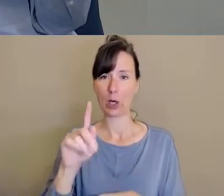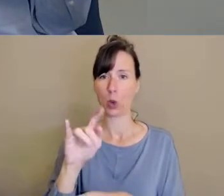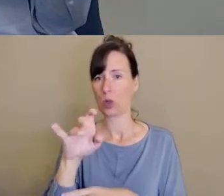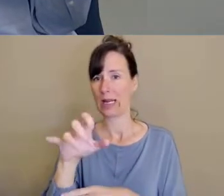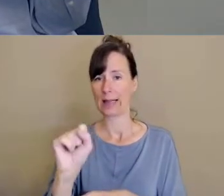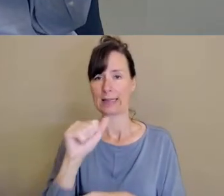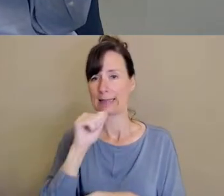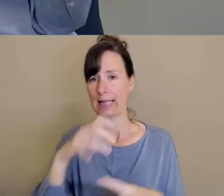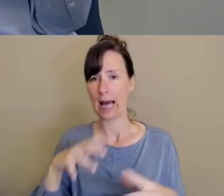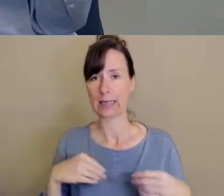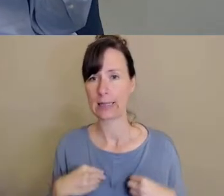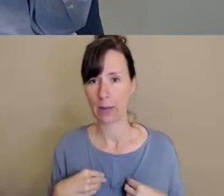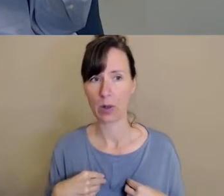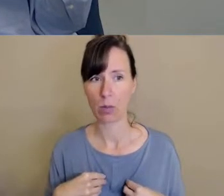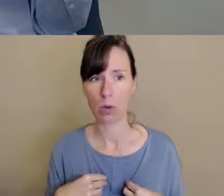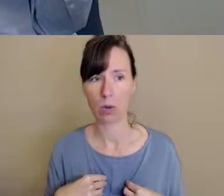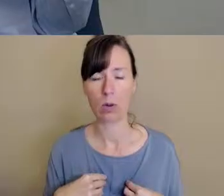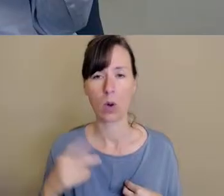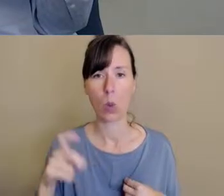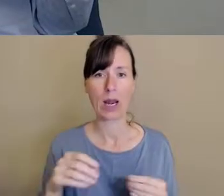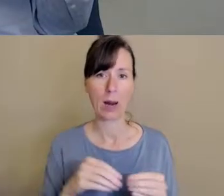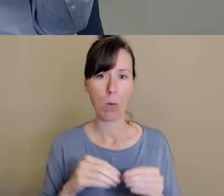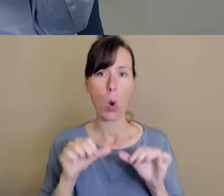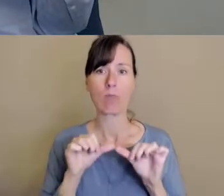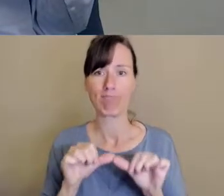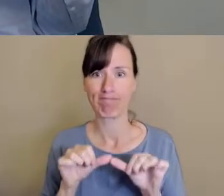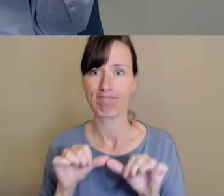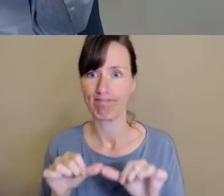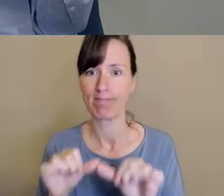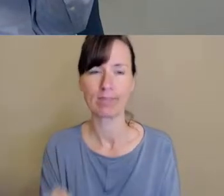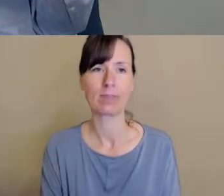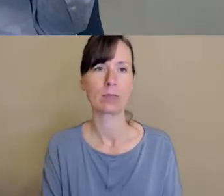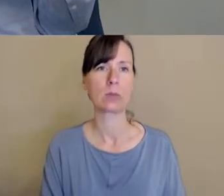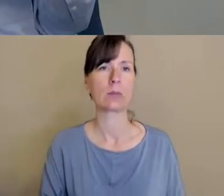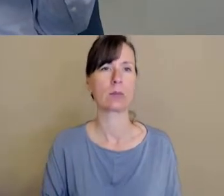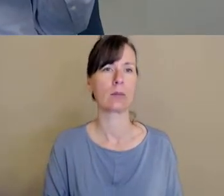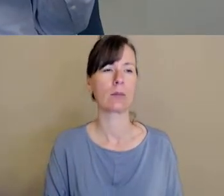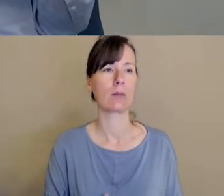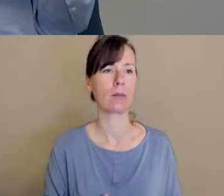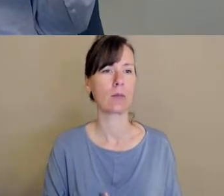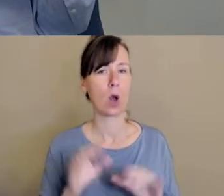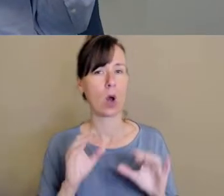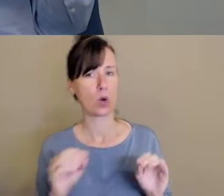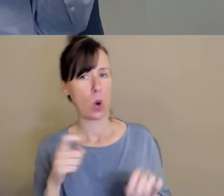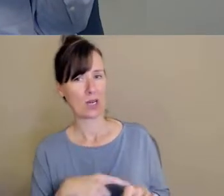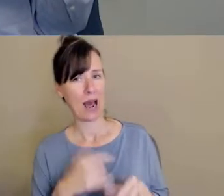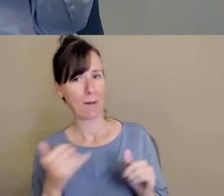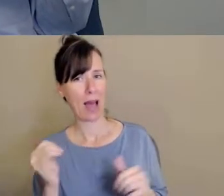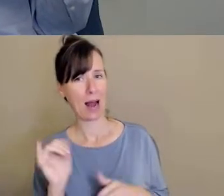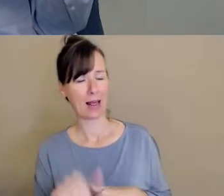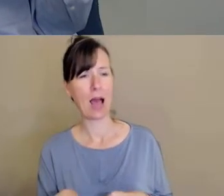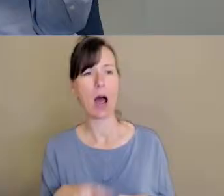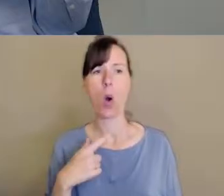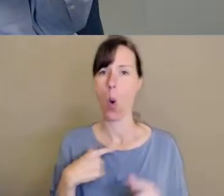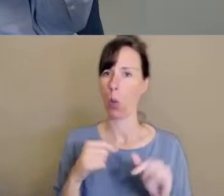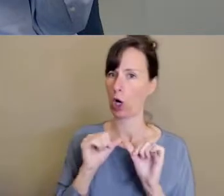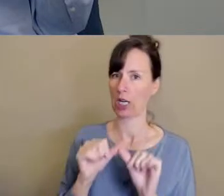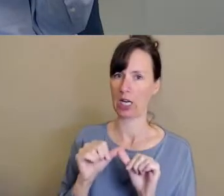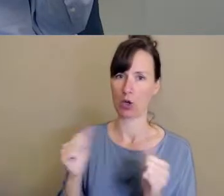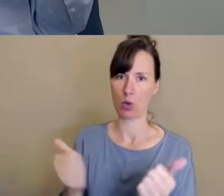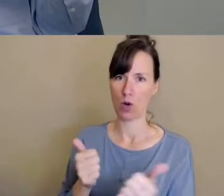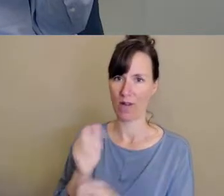need some more perseverance. Okay. So there's no timeline on that, or? We're continuing to try to follow up with